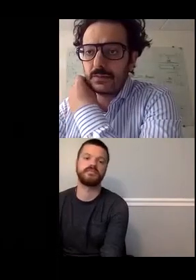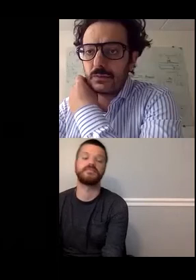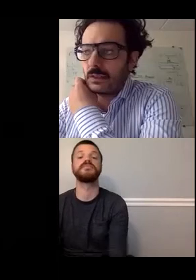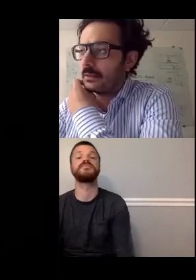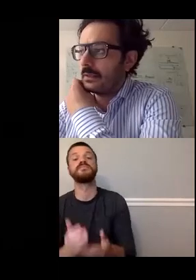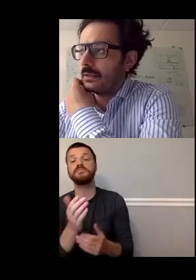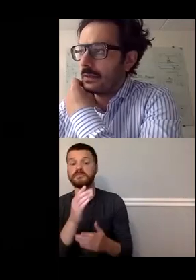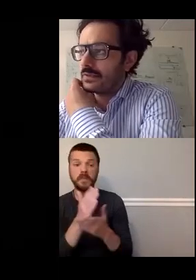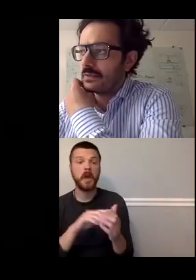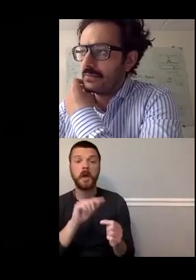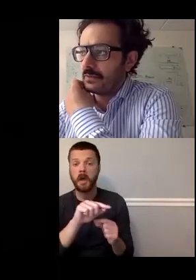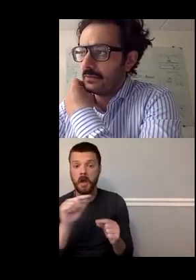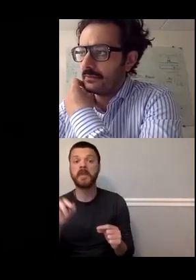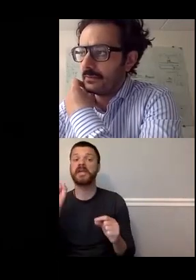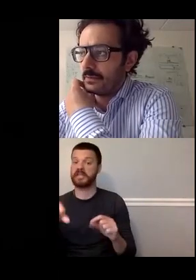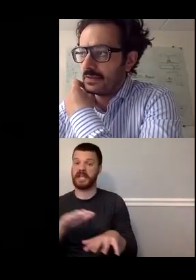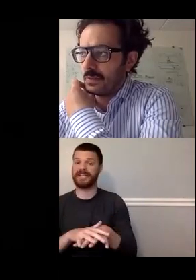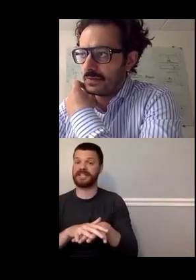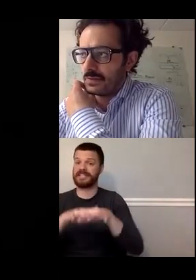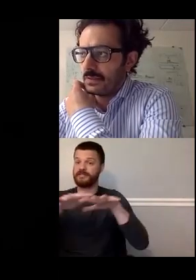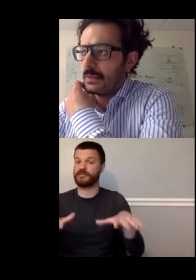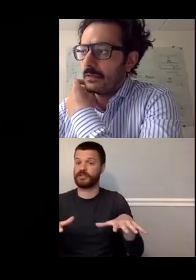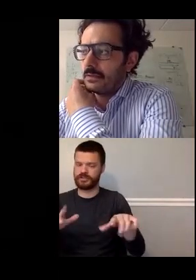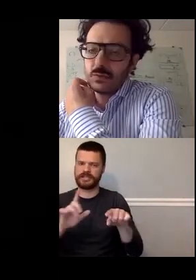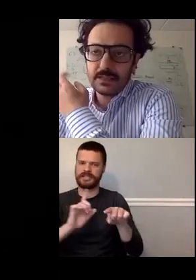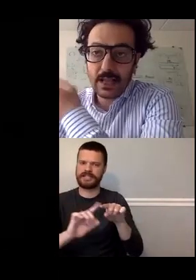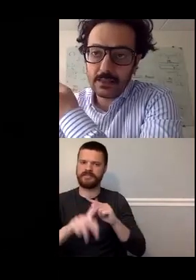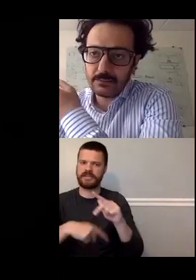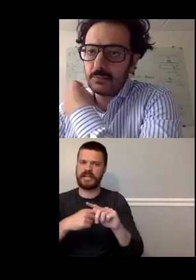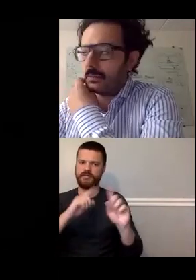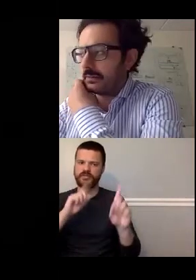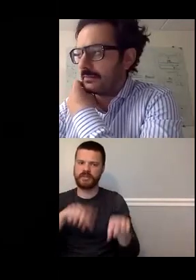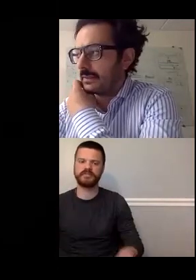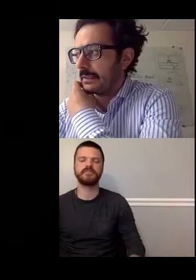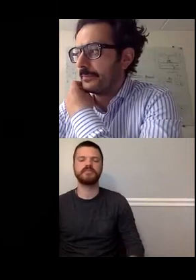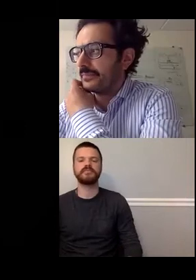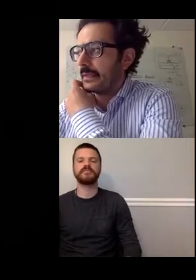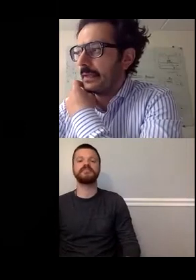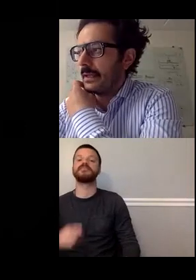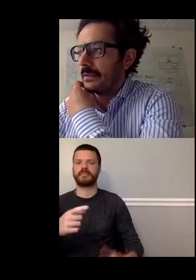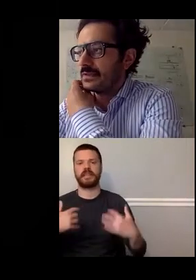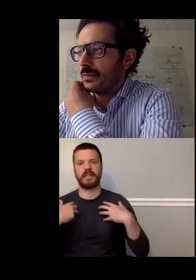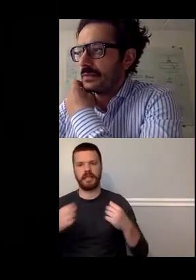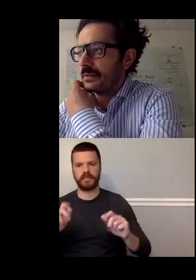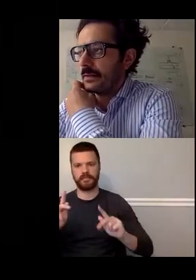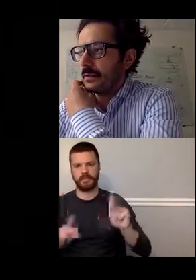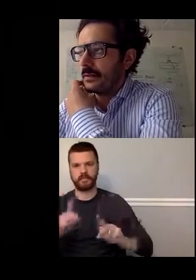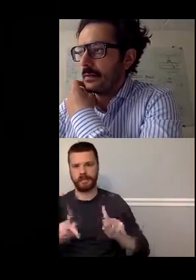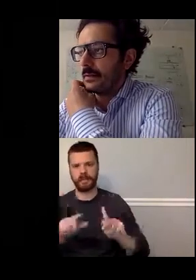differentiate between those types of responses. This was in healthy people, definitely. And this